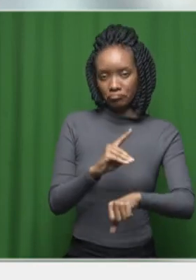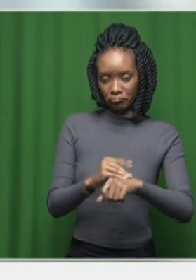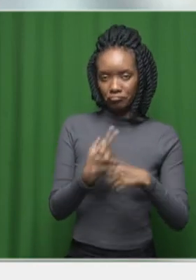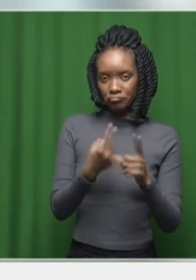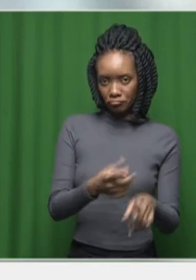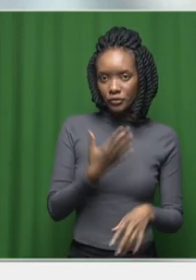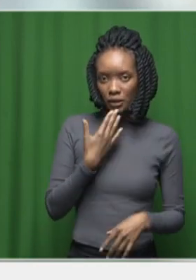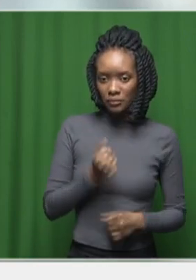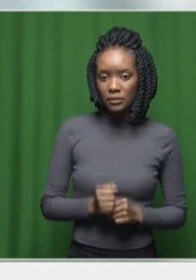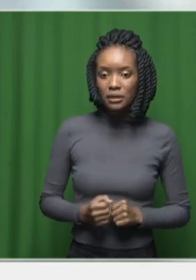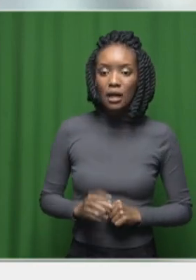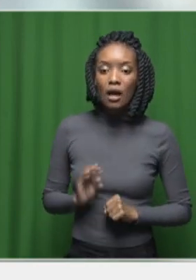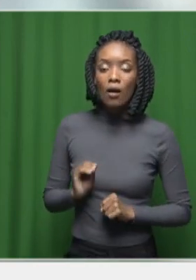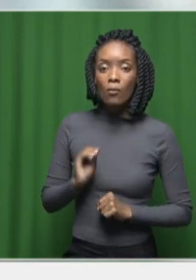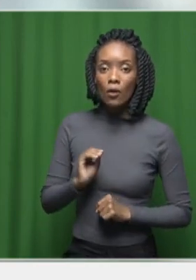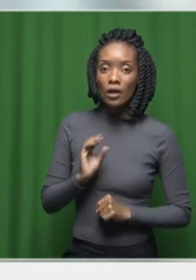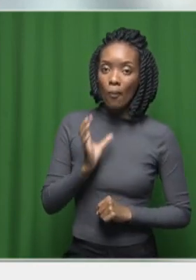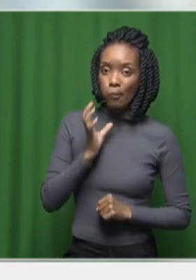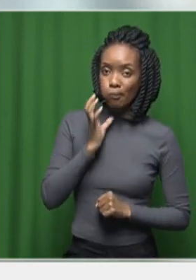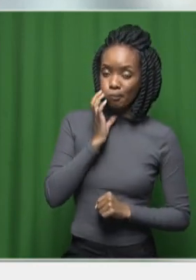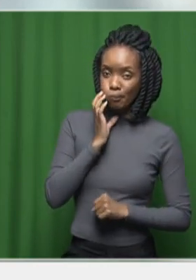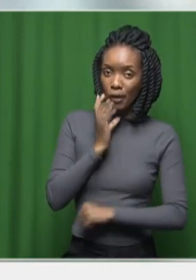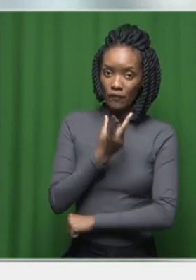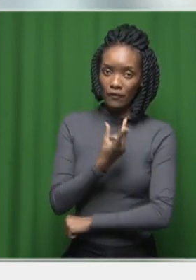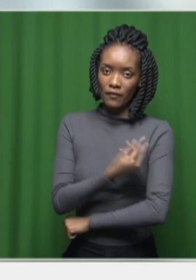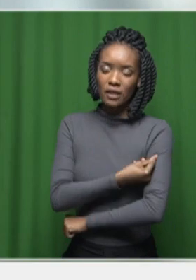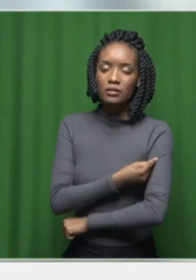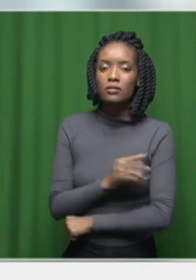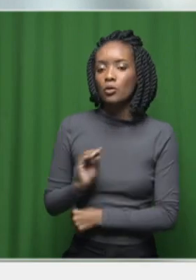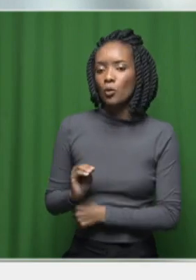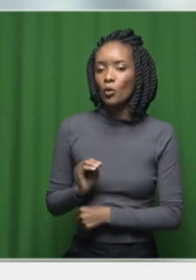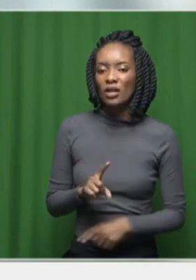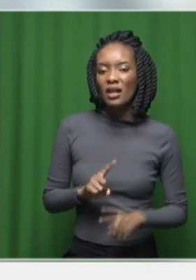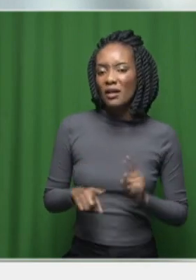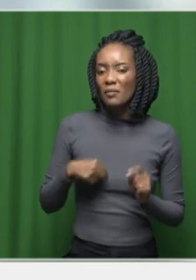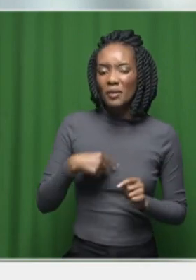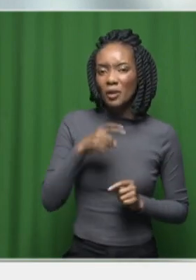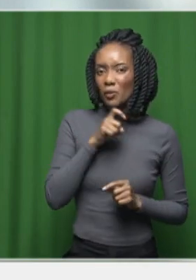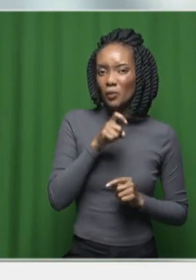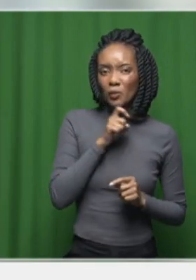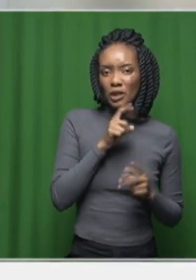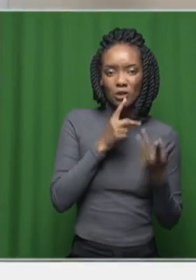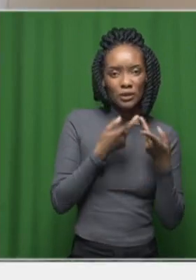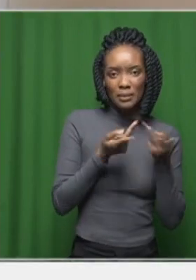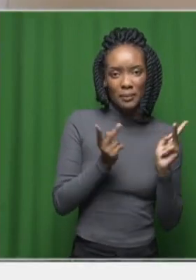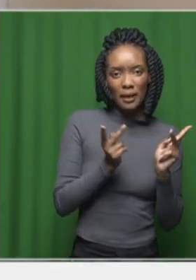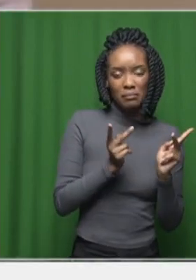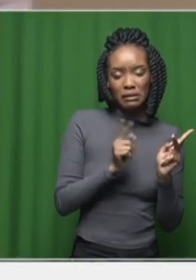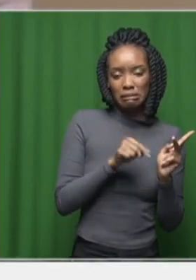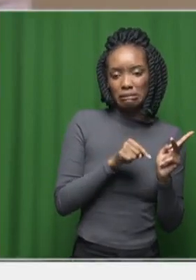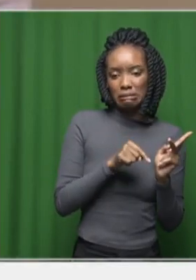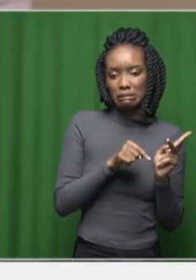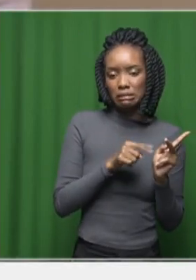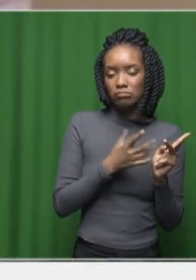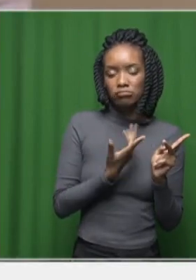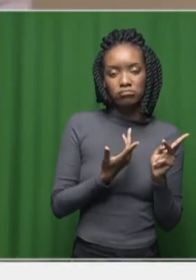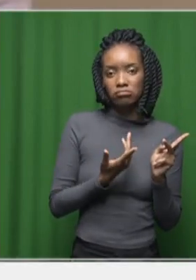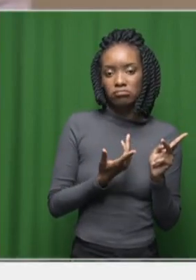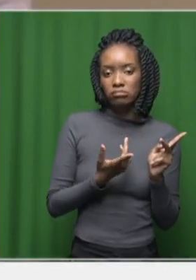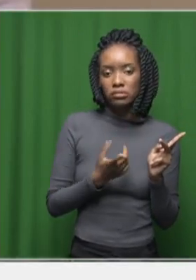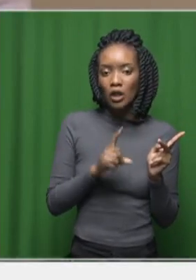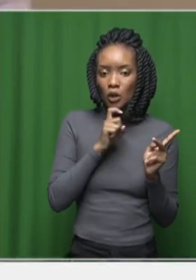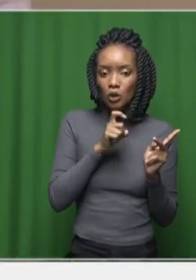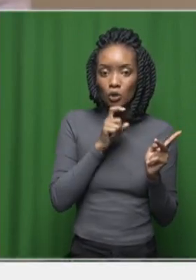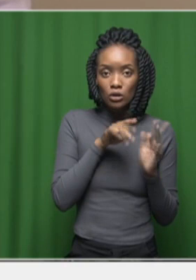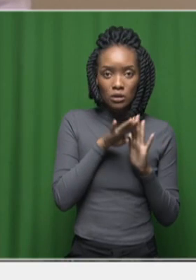there is a vaccine available for mumps, but we are not using it in the public sector in South Africa. It's not in our expanded